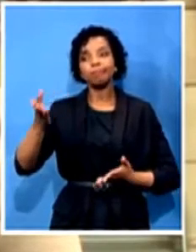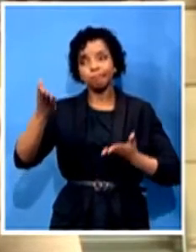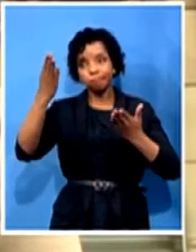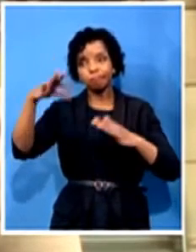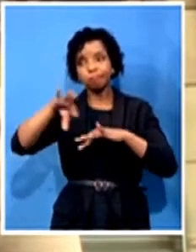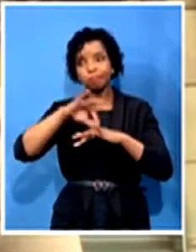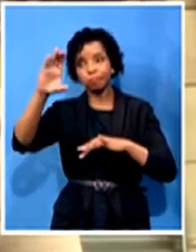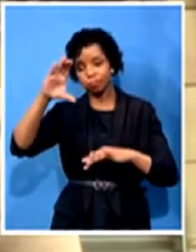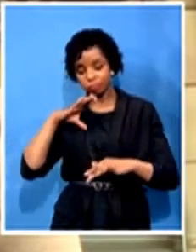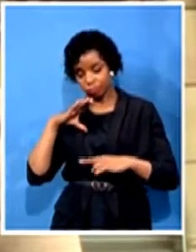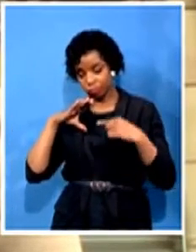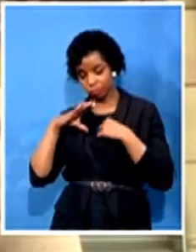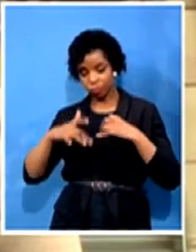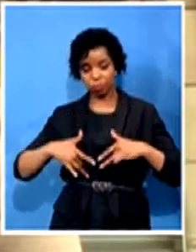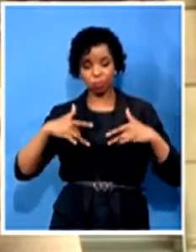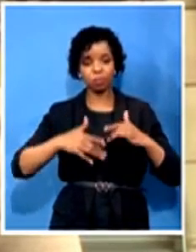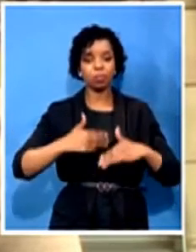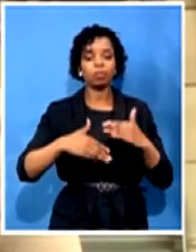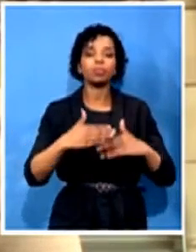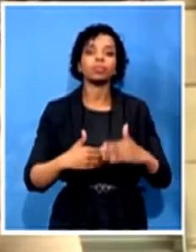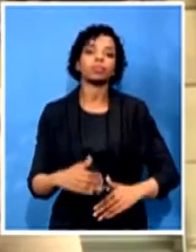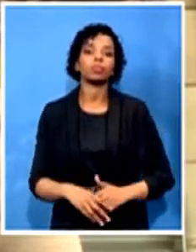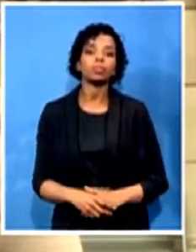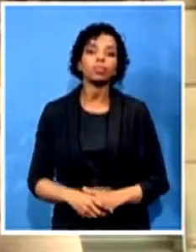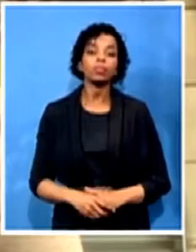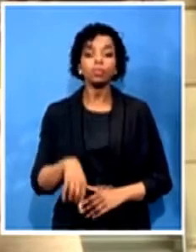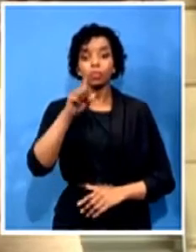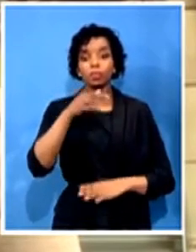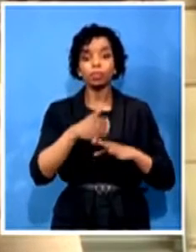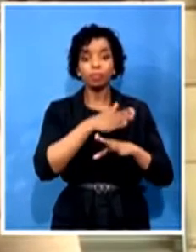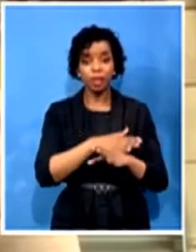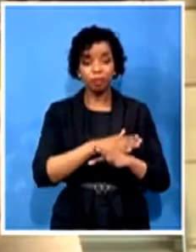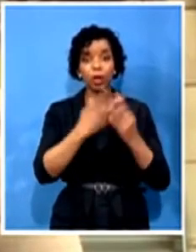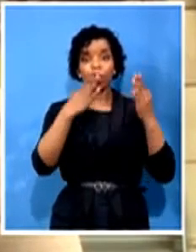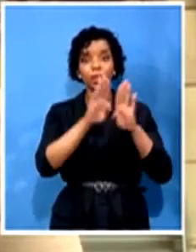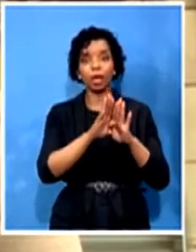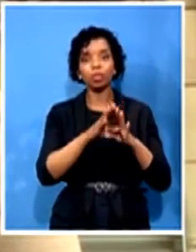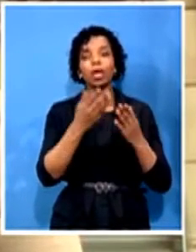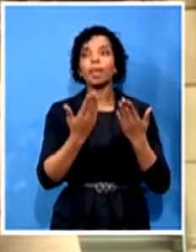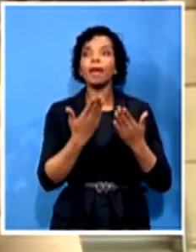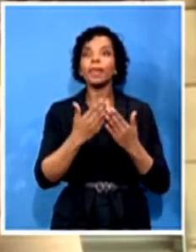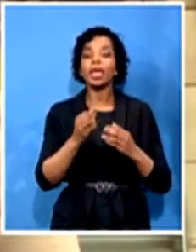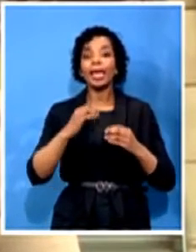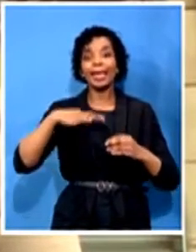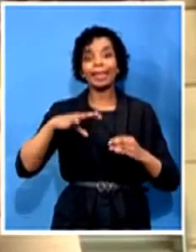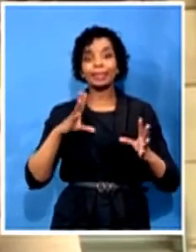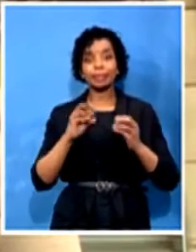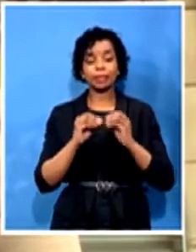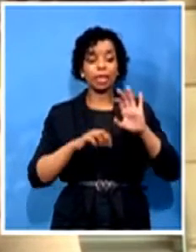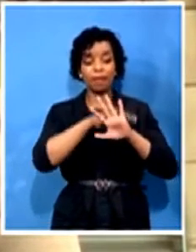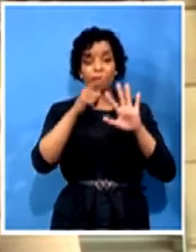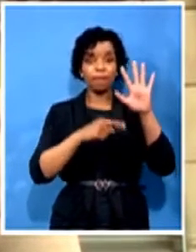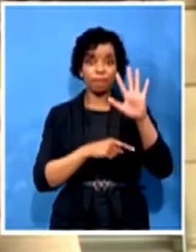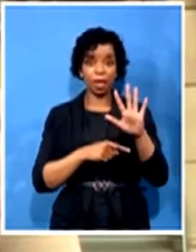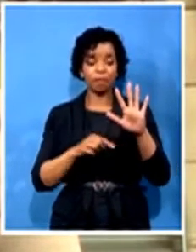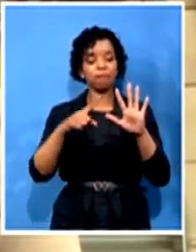were 1 out of 5 girls would, be found entering or being forced into a child marriage. But now